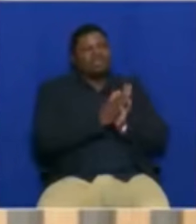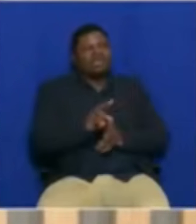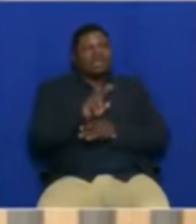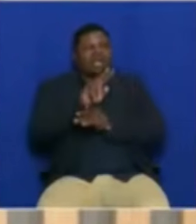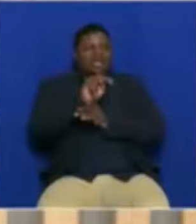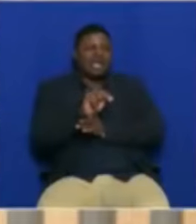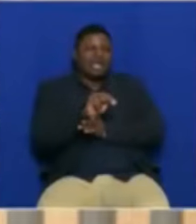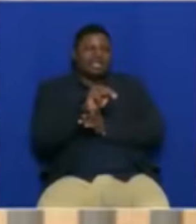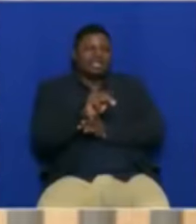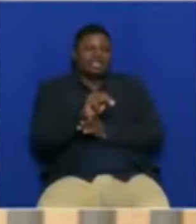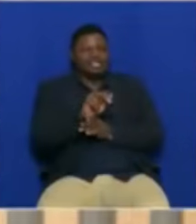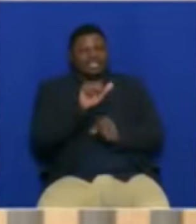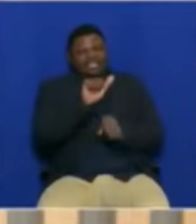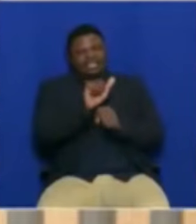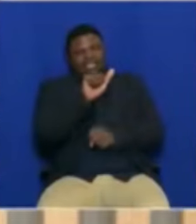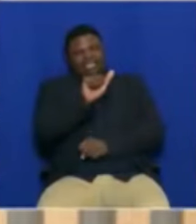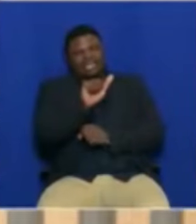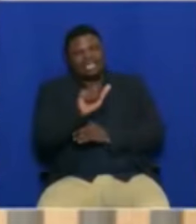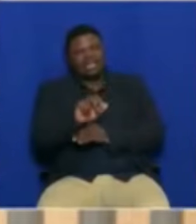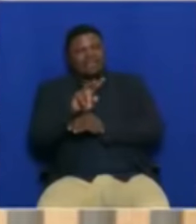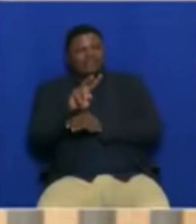VS2. Don't have to worry ourselves about that.